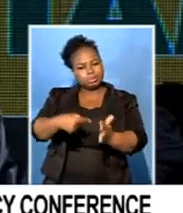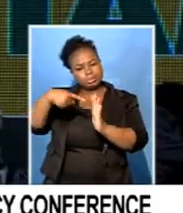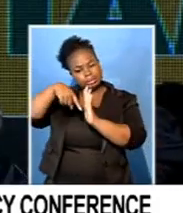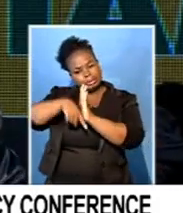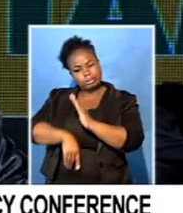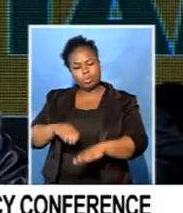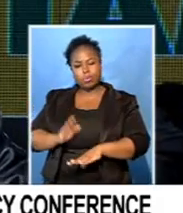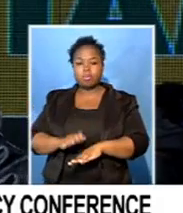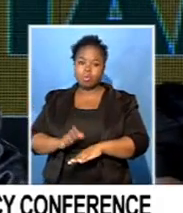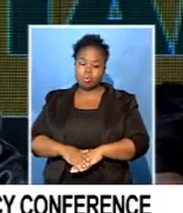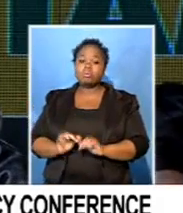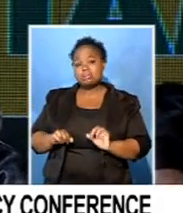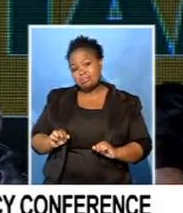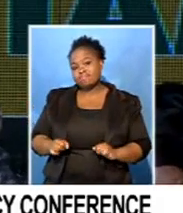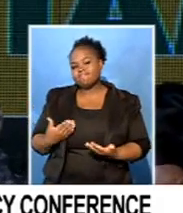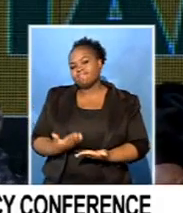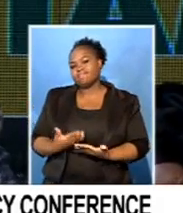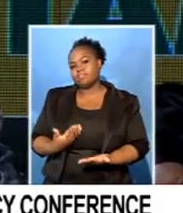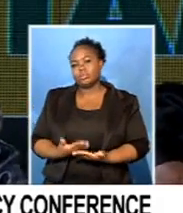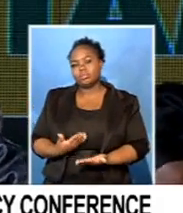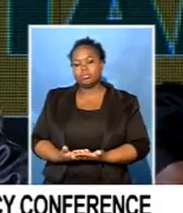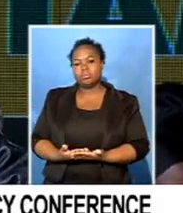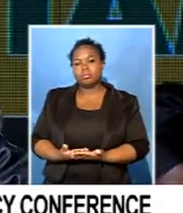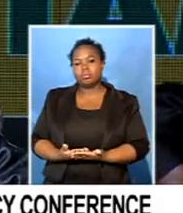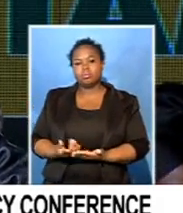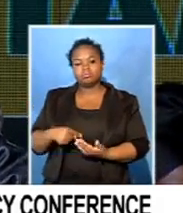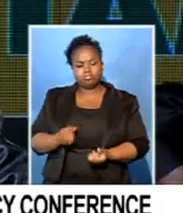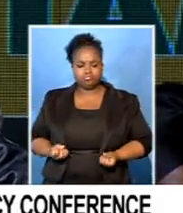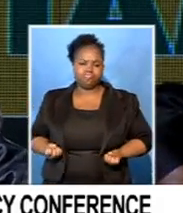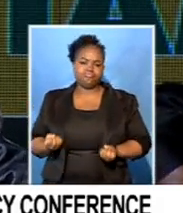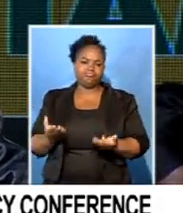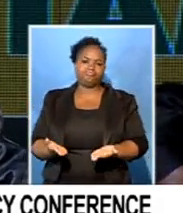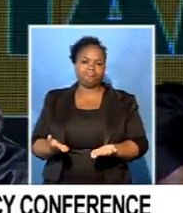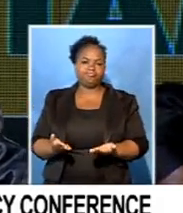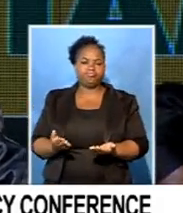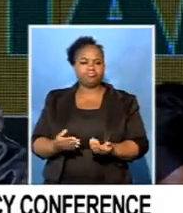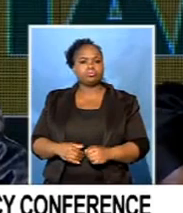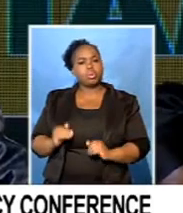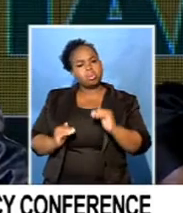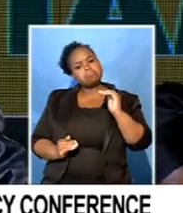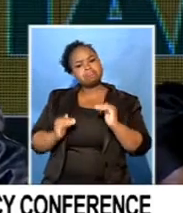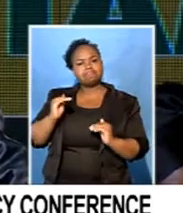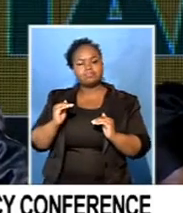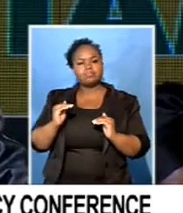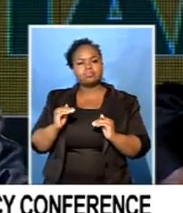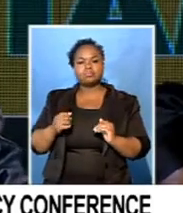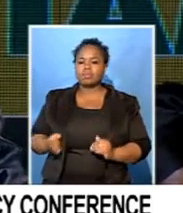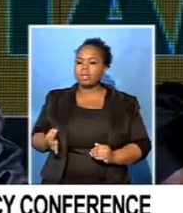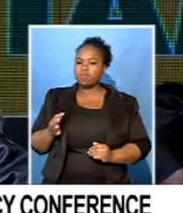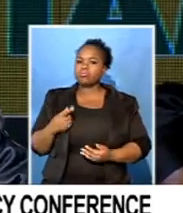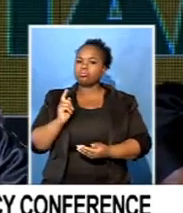the possibilities for providing equality affordable